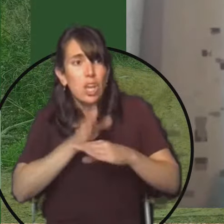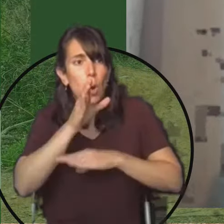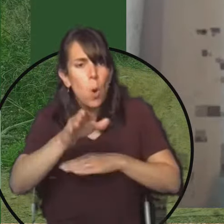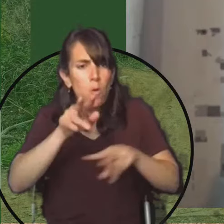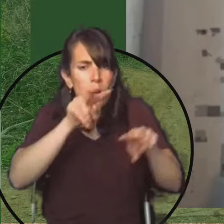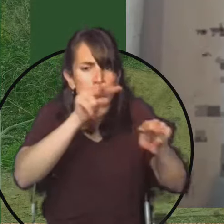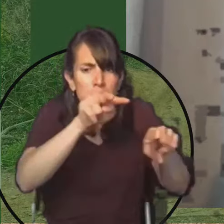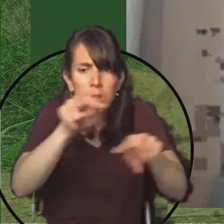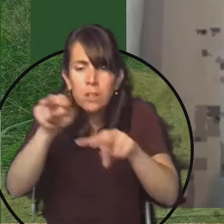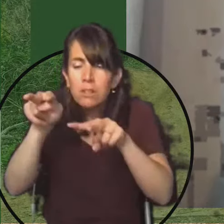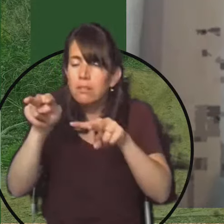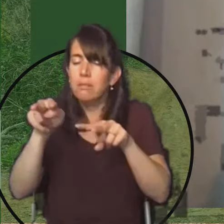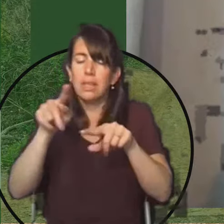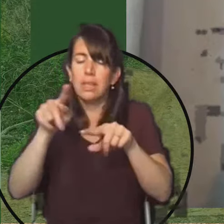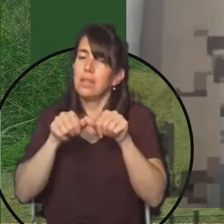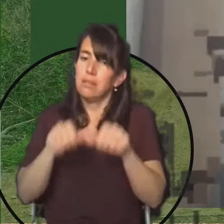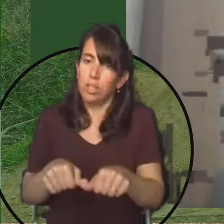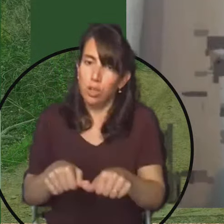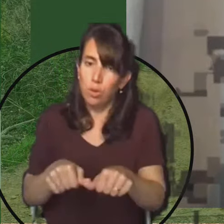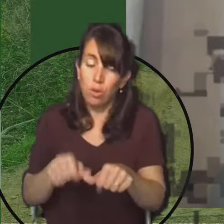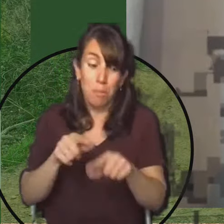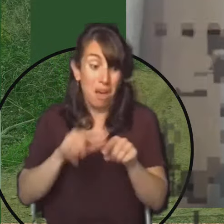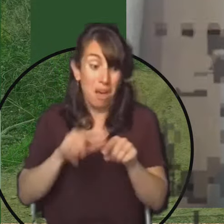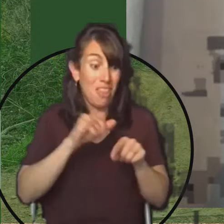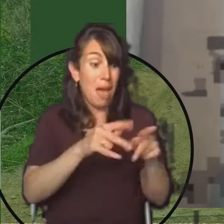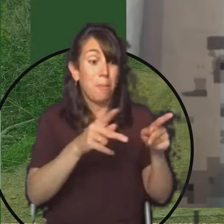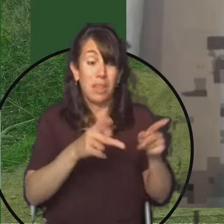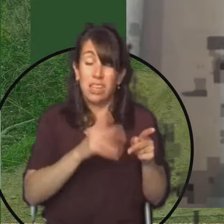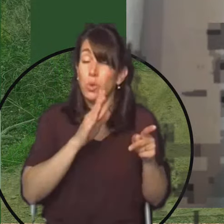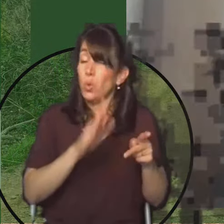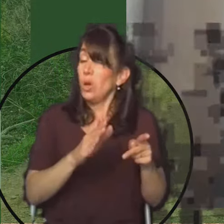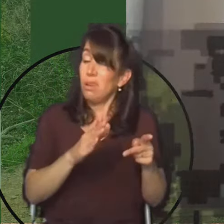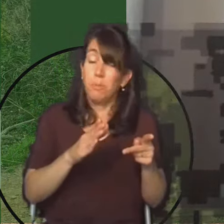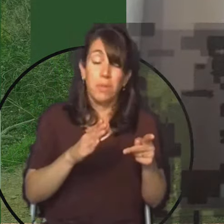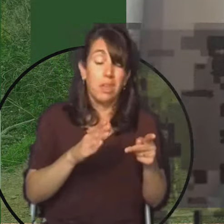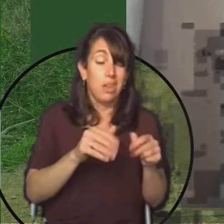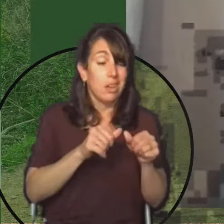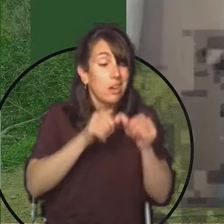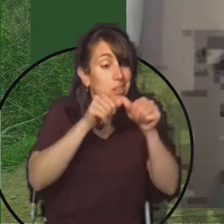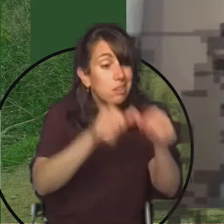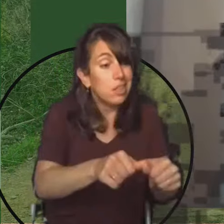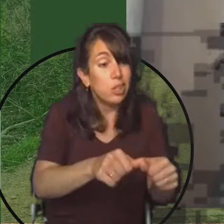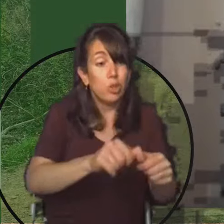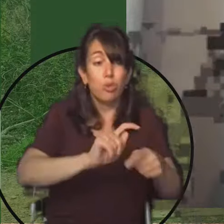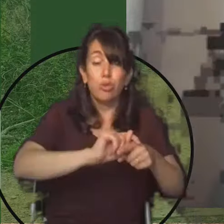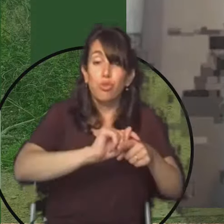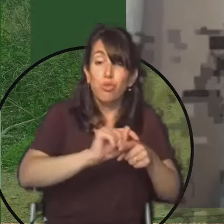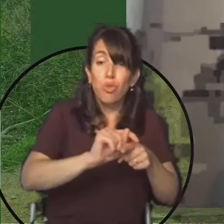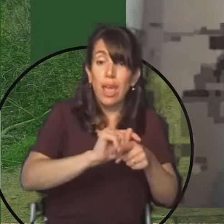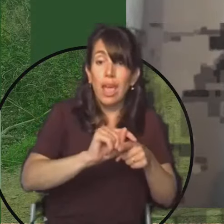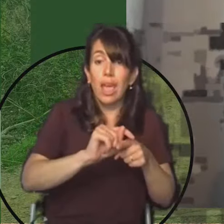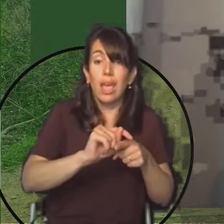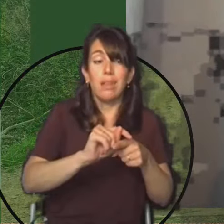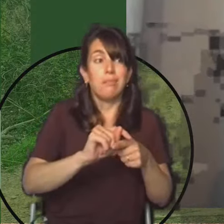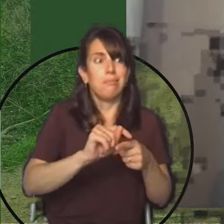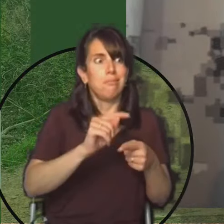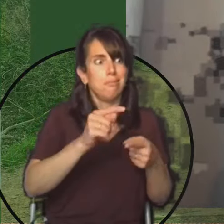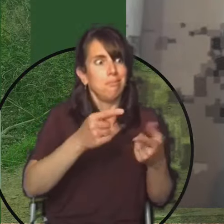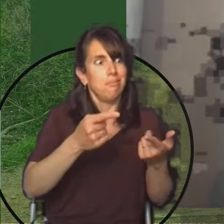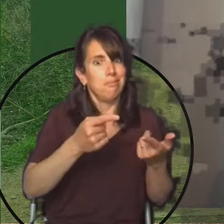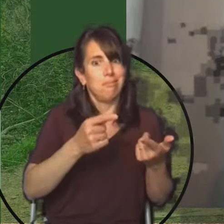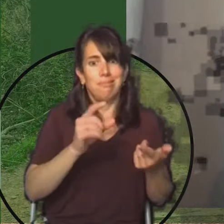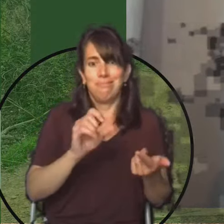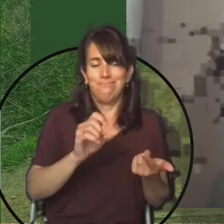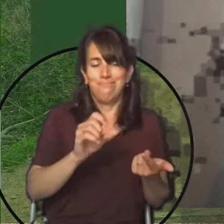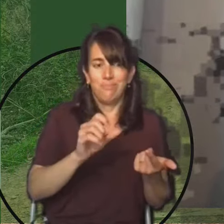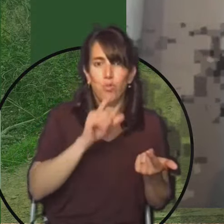a place of planning and training for them to continually target movement activities which challenge oppression against all of us.